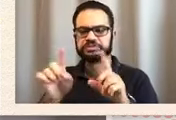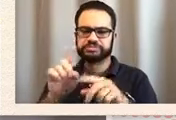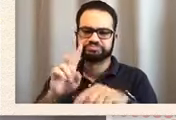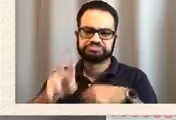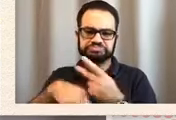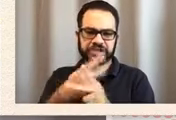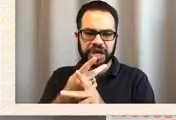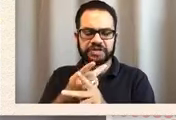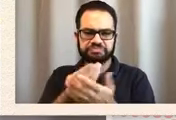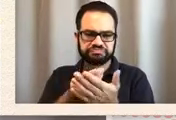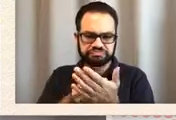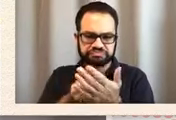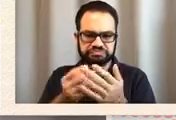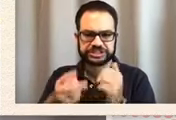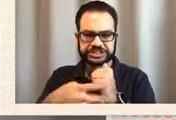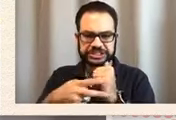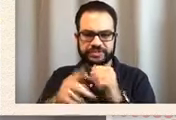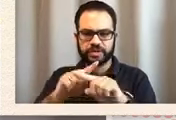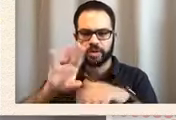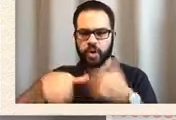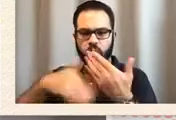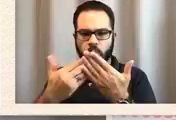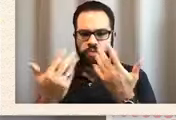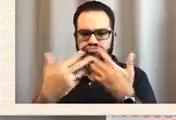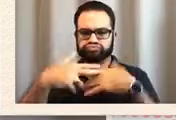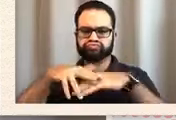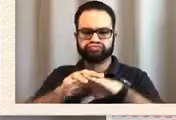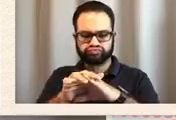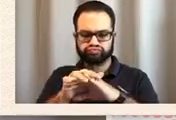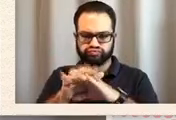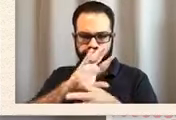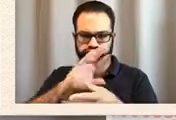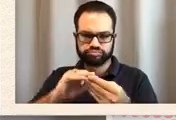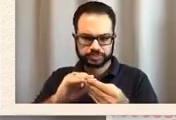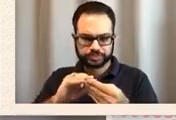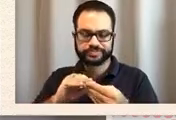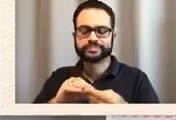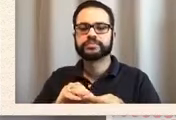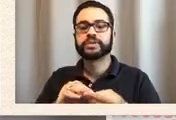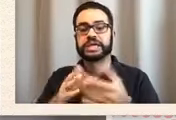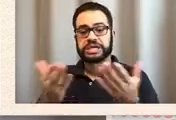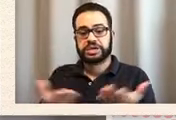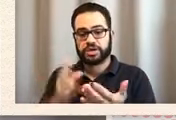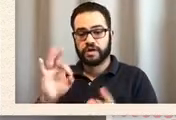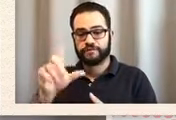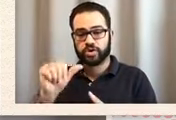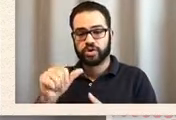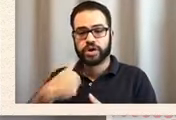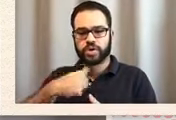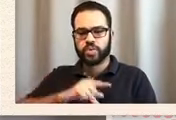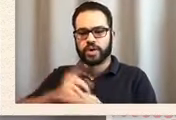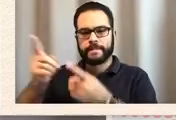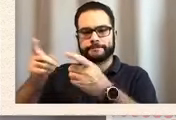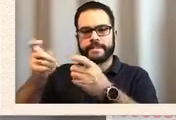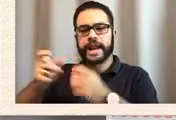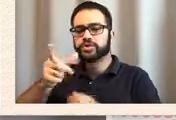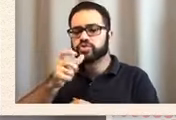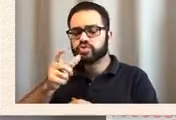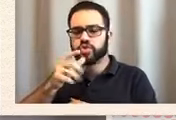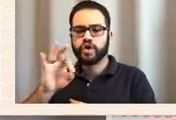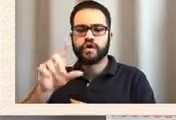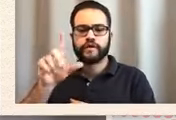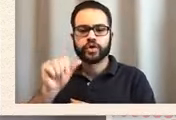products, but rolled into one. And so here in the state of Florida, we're actually managed by the Florida Prepaid College Board,